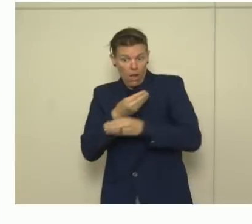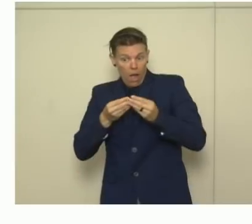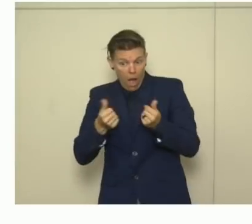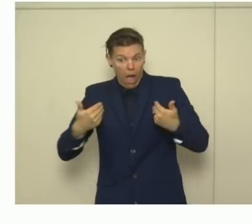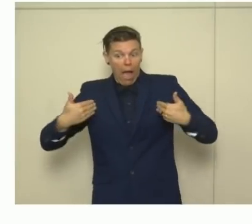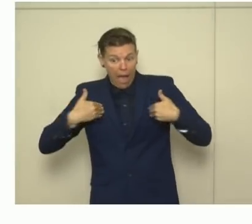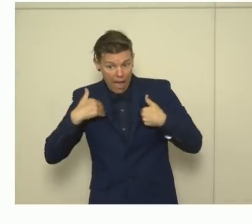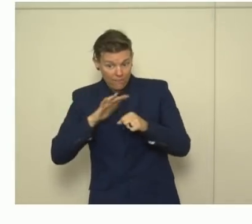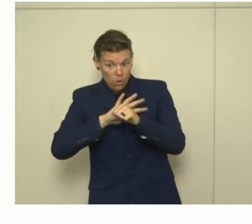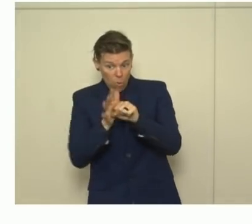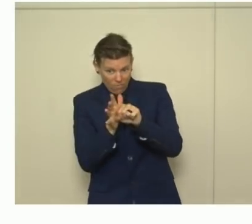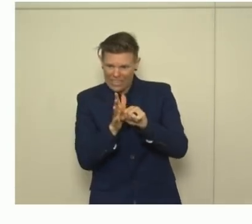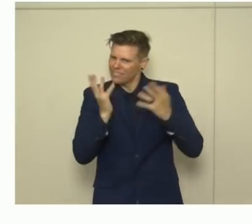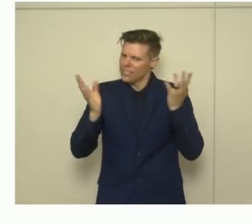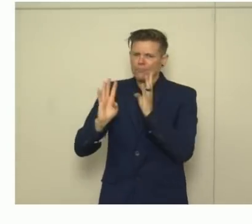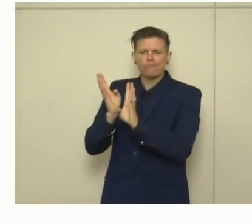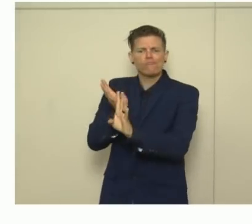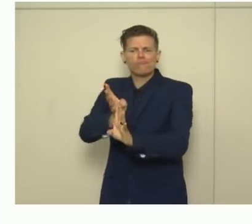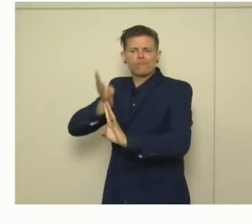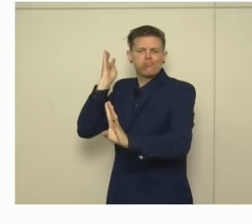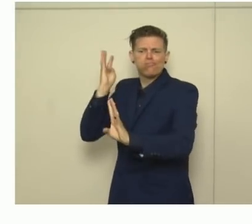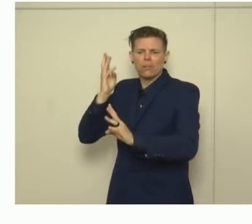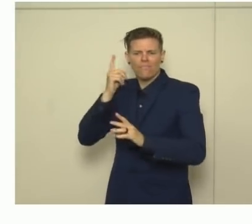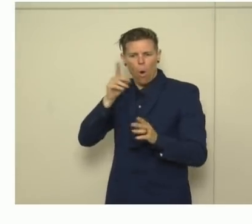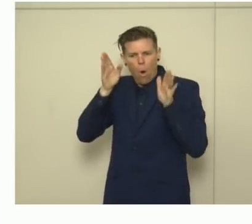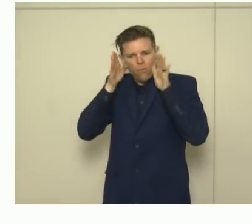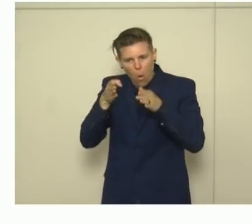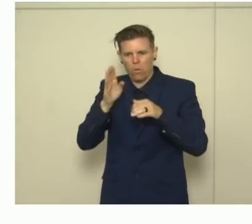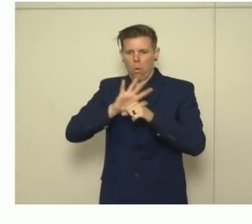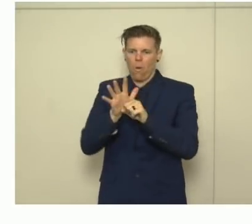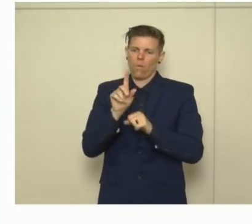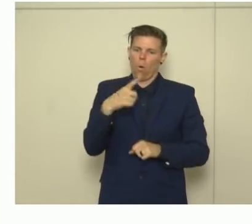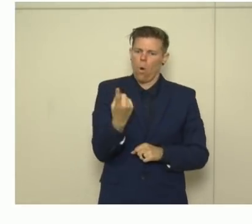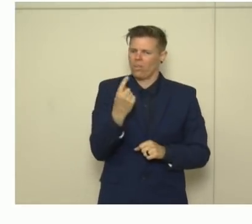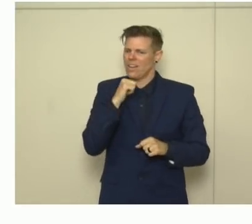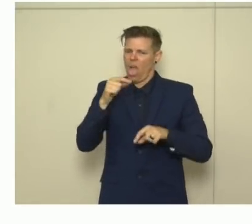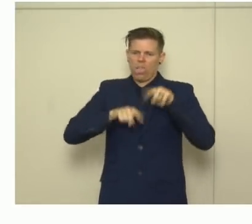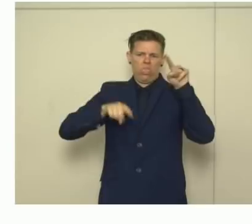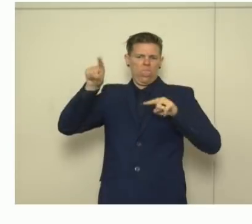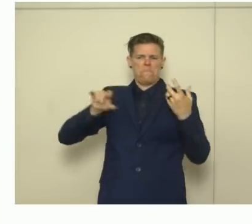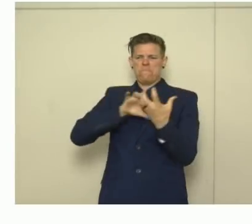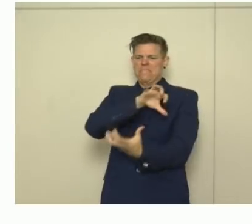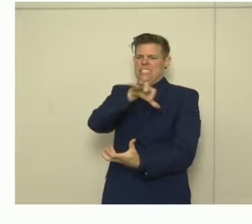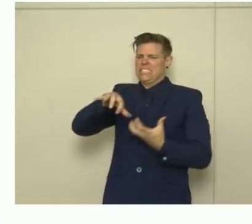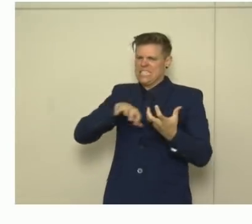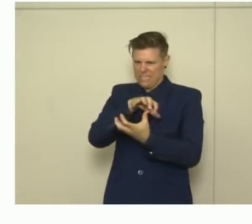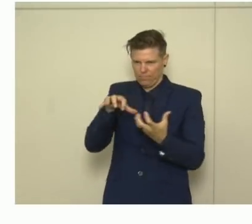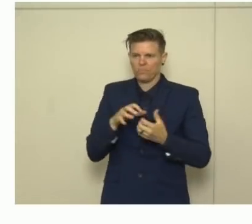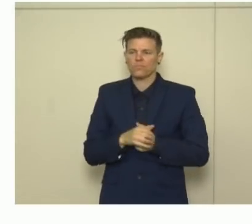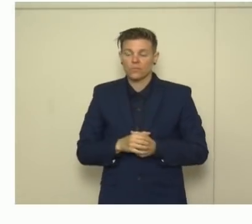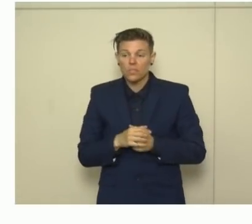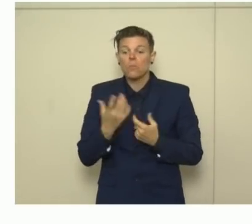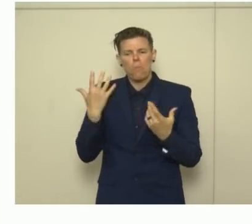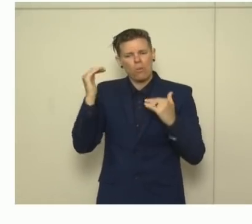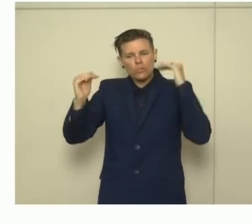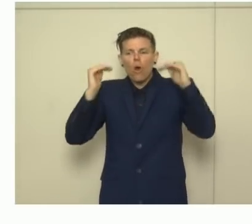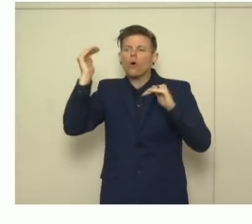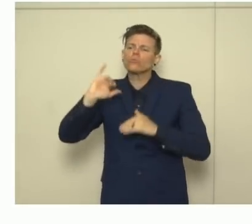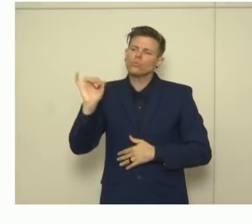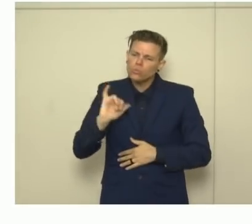we have. And then just a reminder for adults too, if you've put off those preventive checkups, health